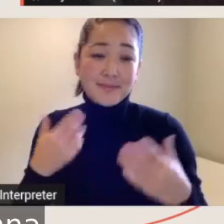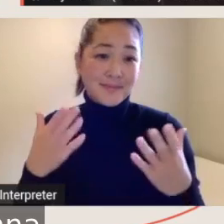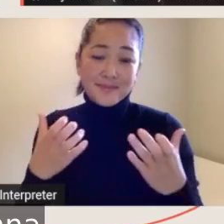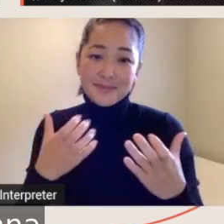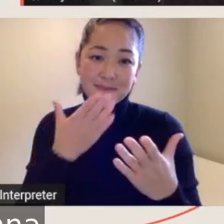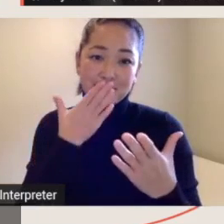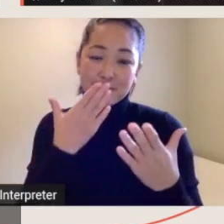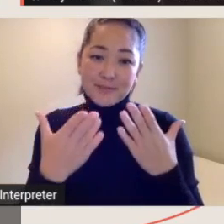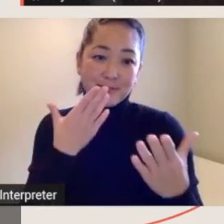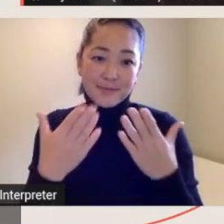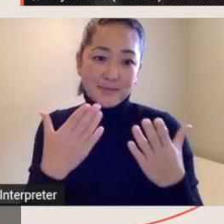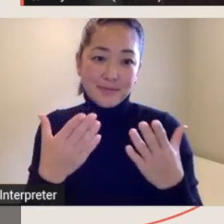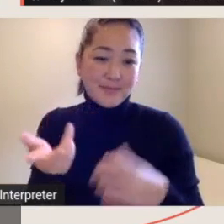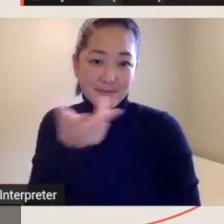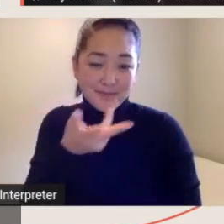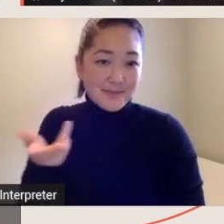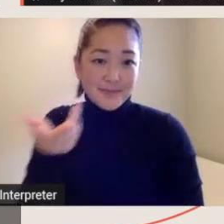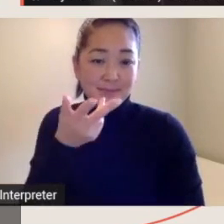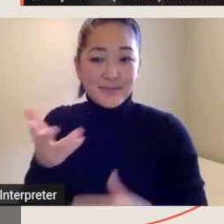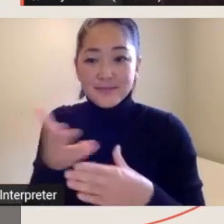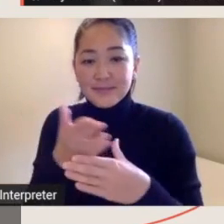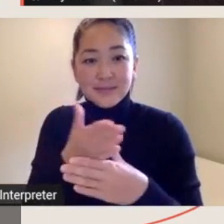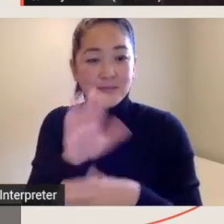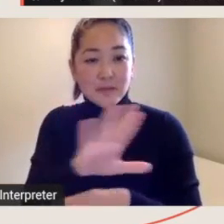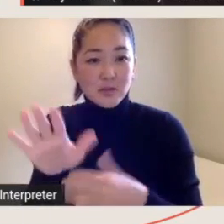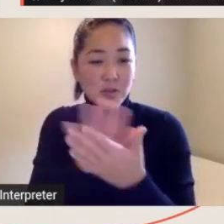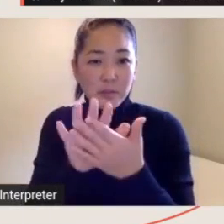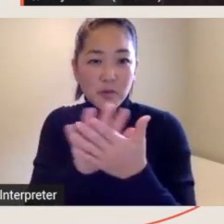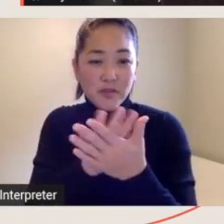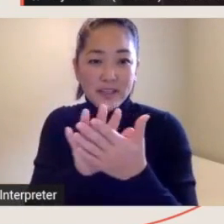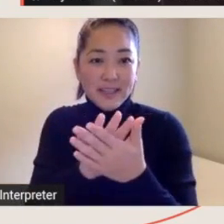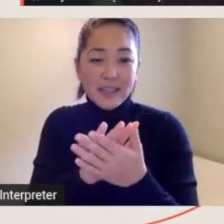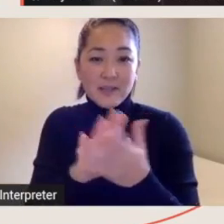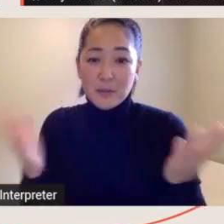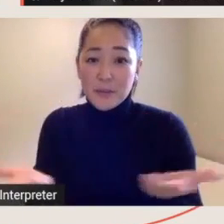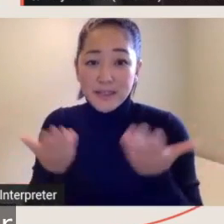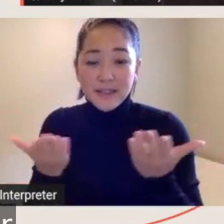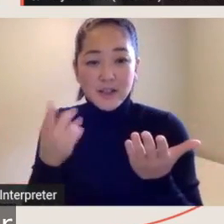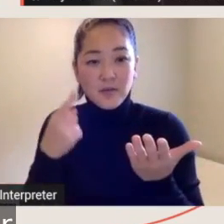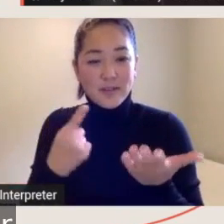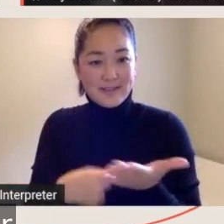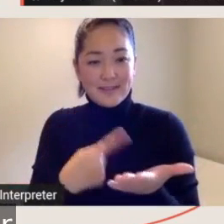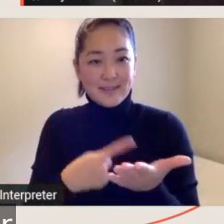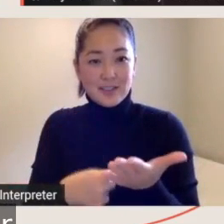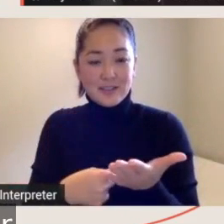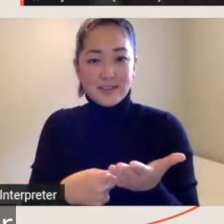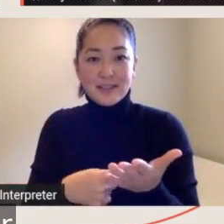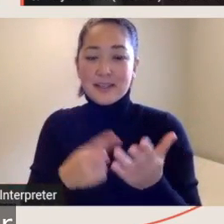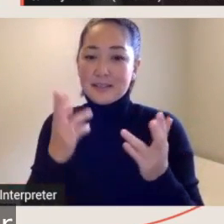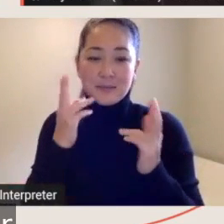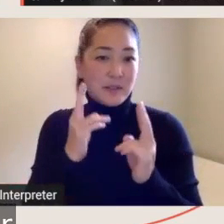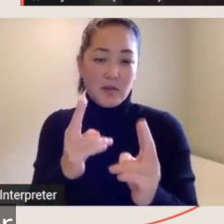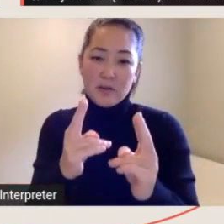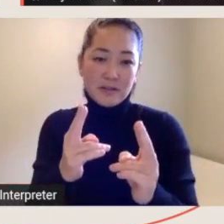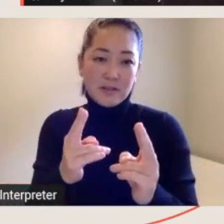a huge thank you to all three of you for sharing your film with us, for being here for this conversation. It's been such an honor